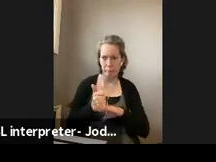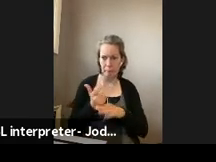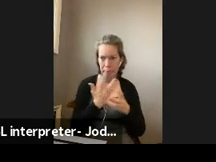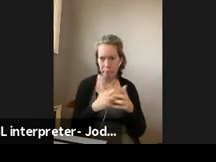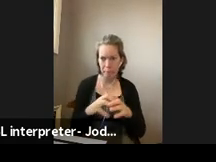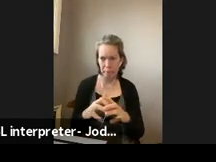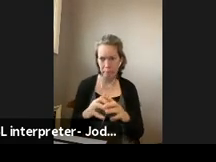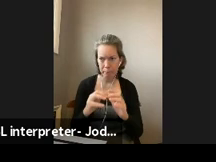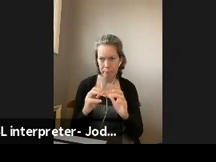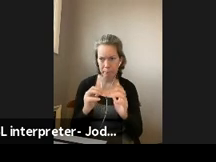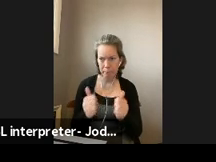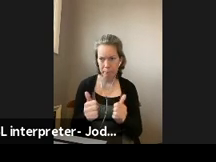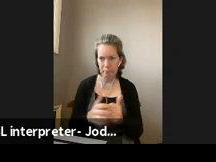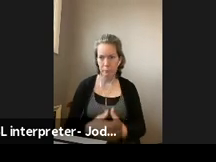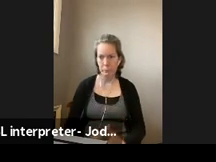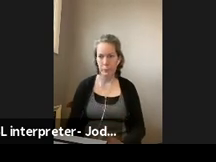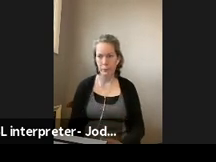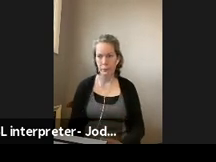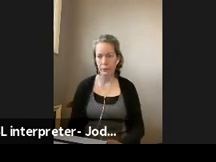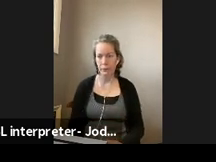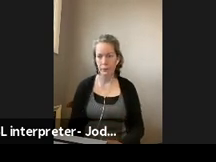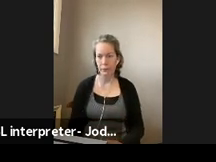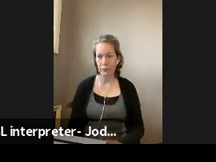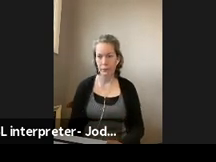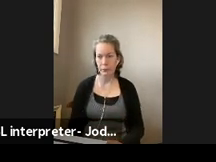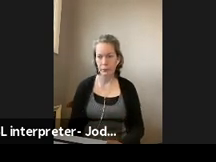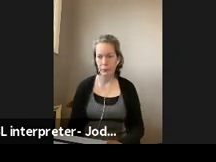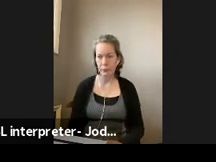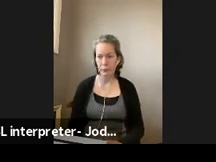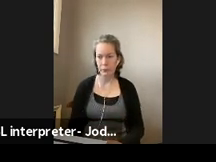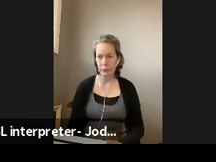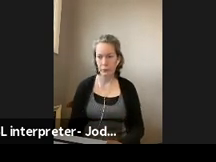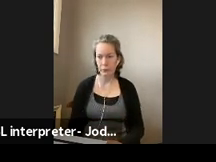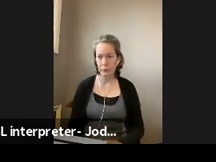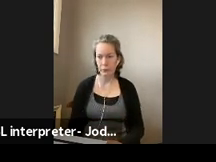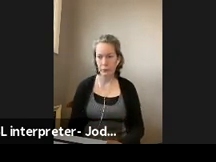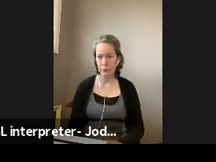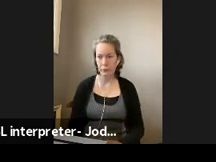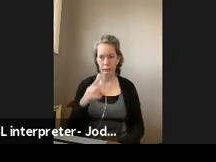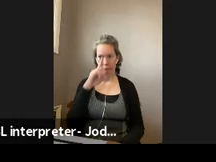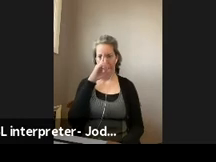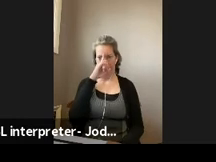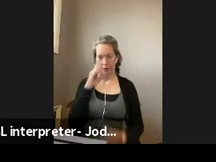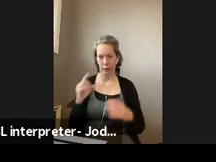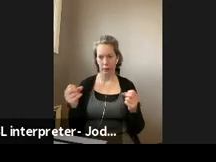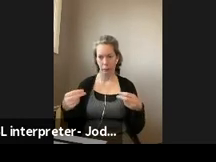that. Oh, there we go. So captions should be on.